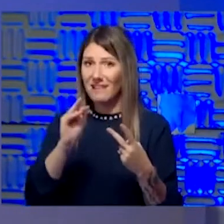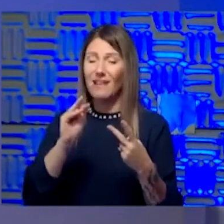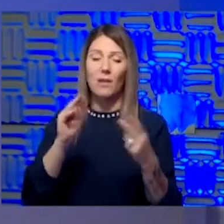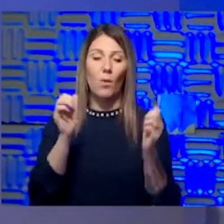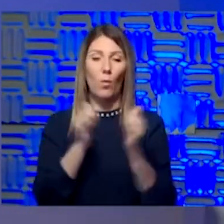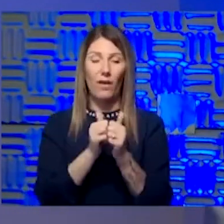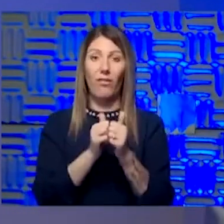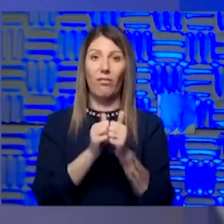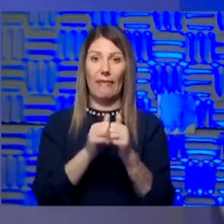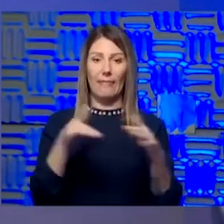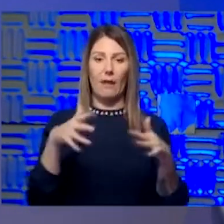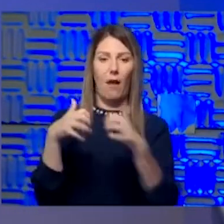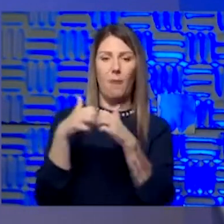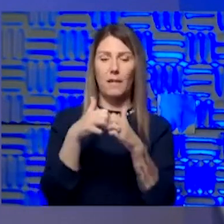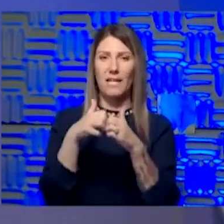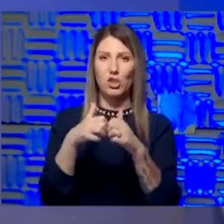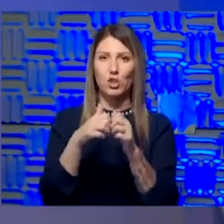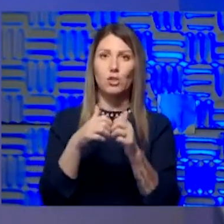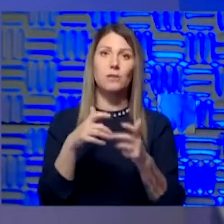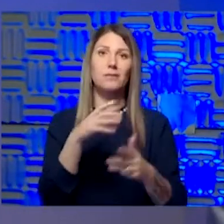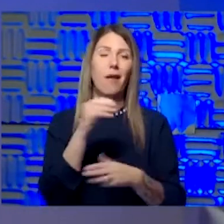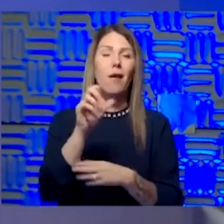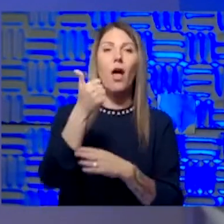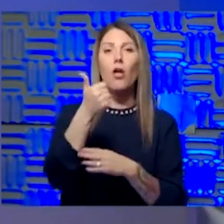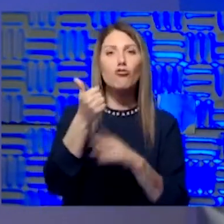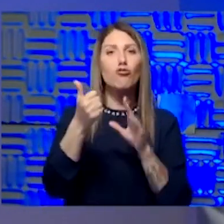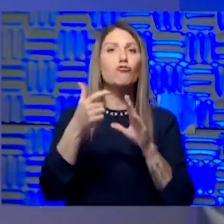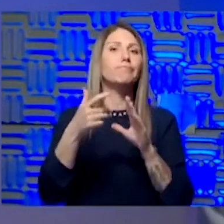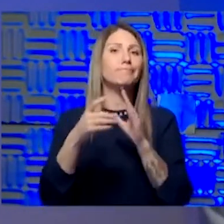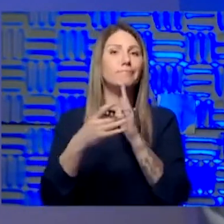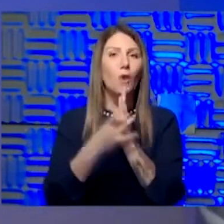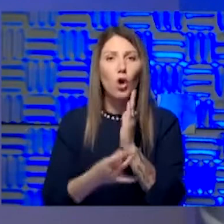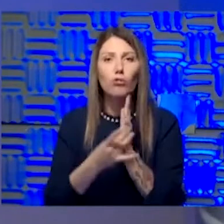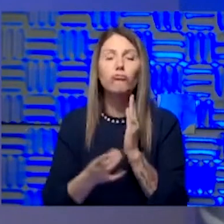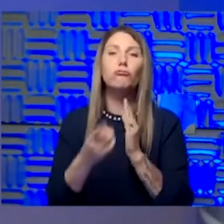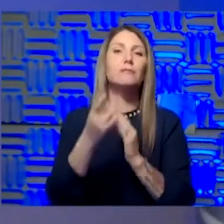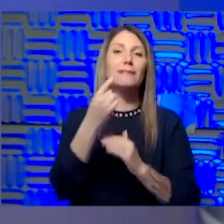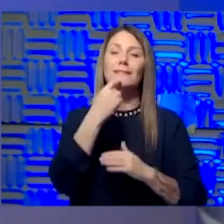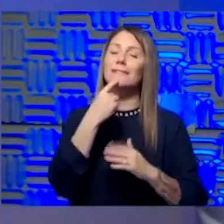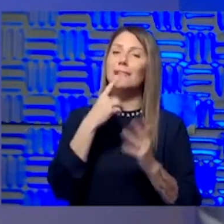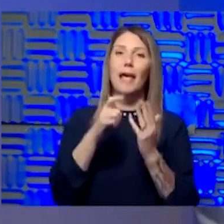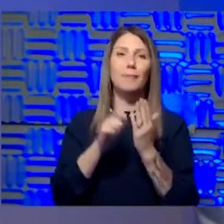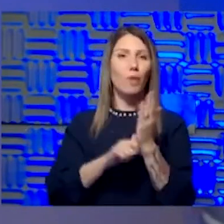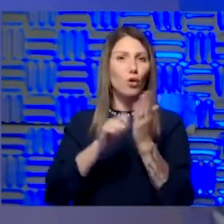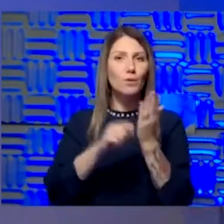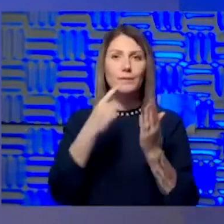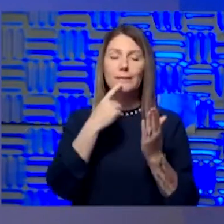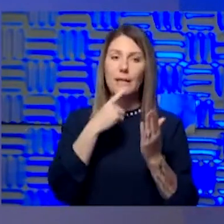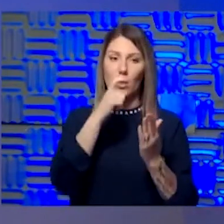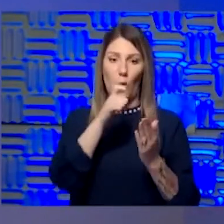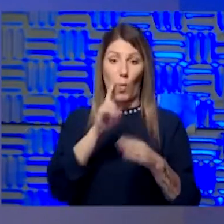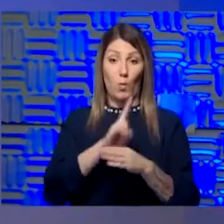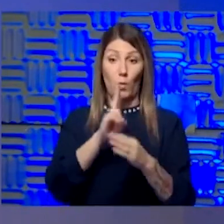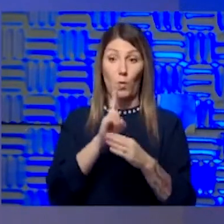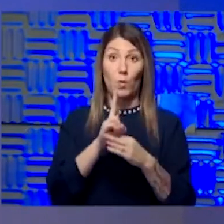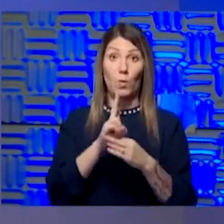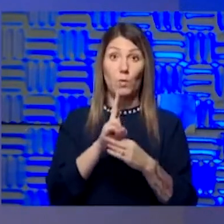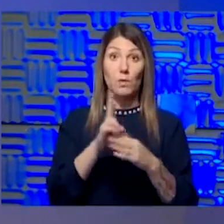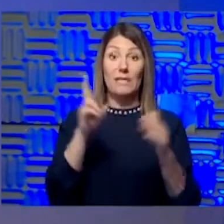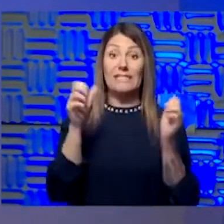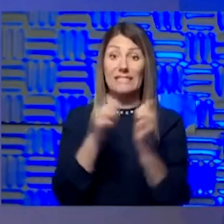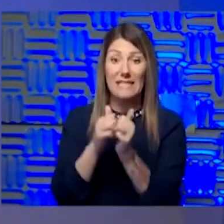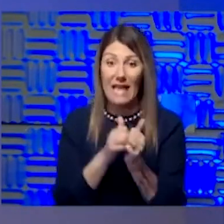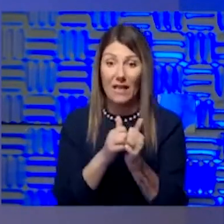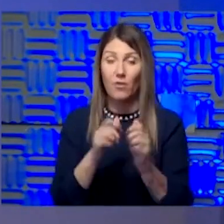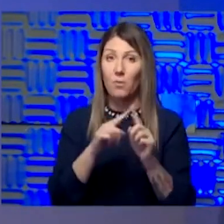There were other recent articles and NIH guidelines that said don't use that in combination that came out yesterday. I'd like to point out that our